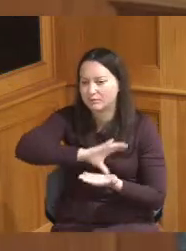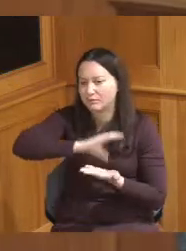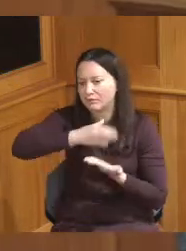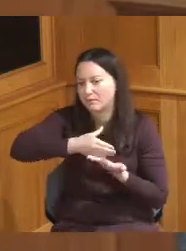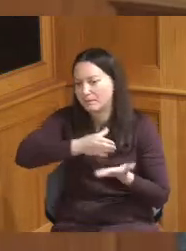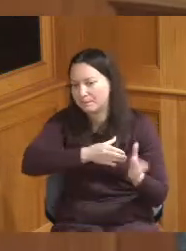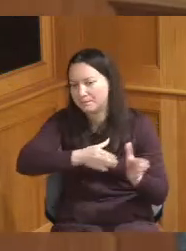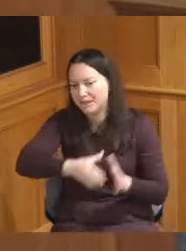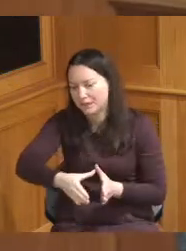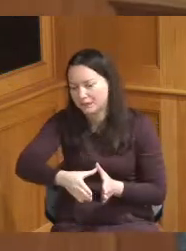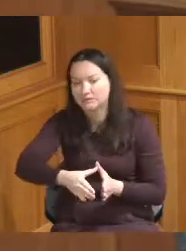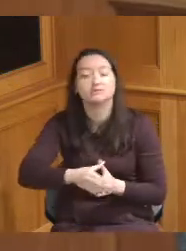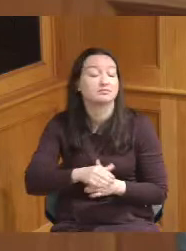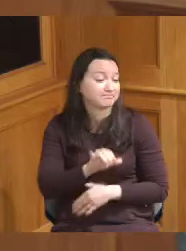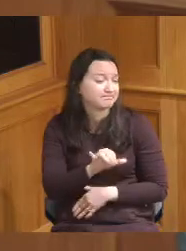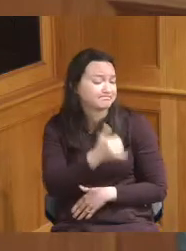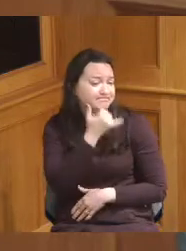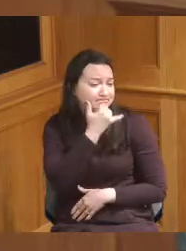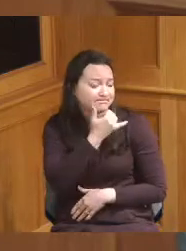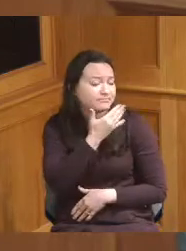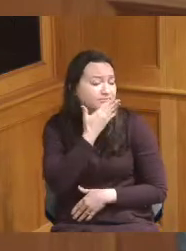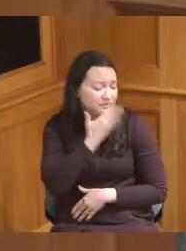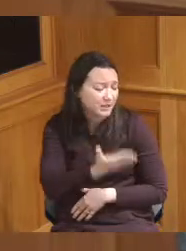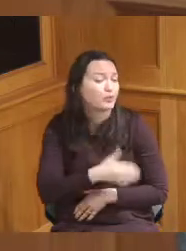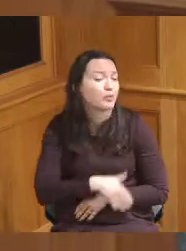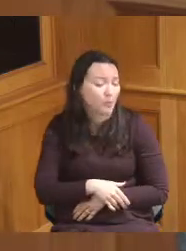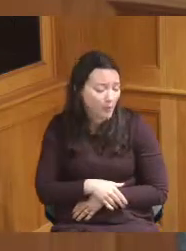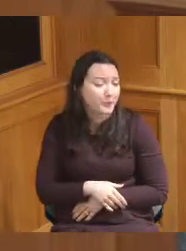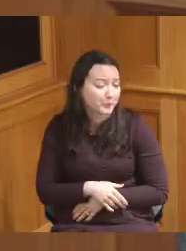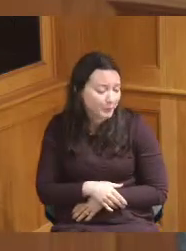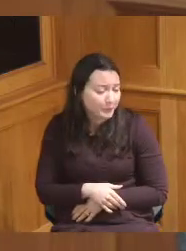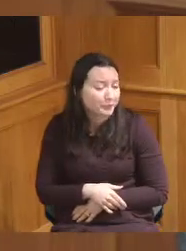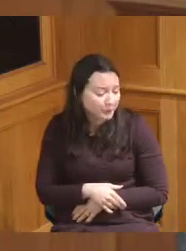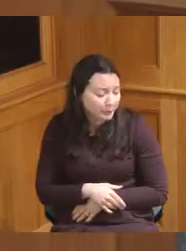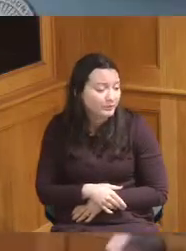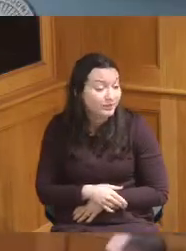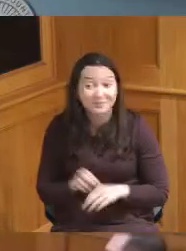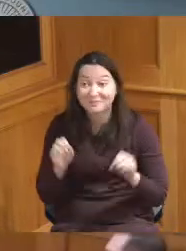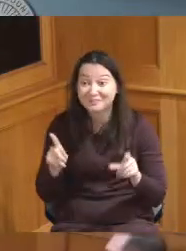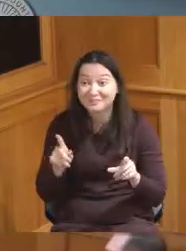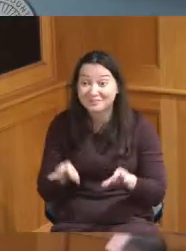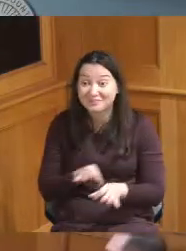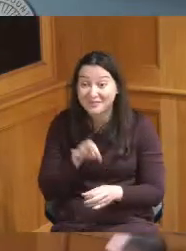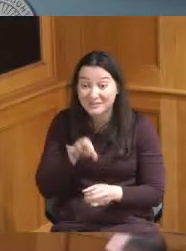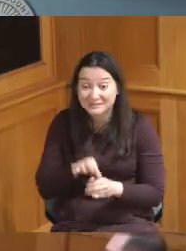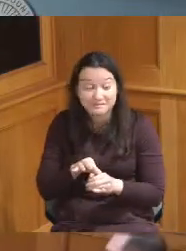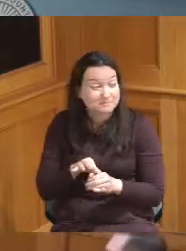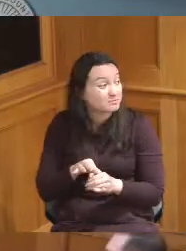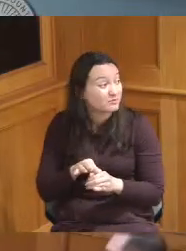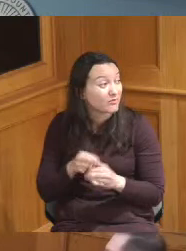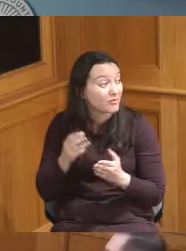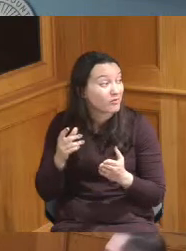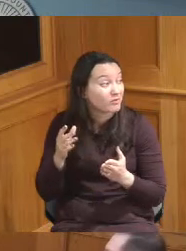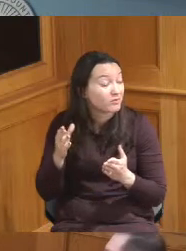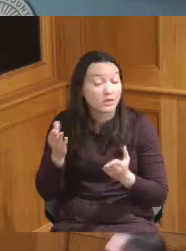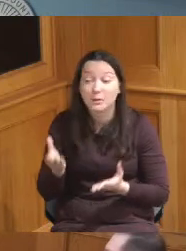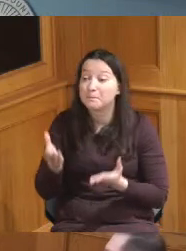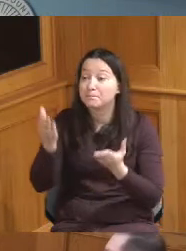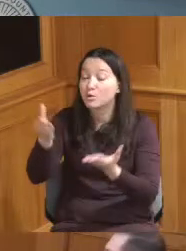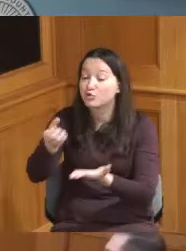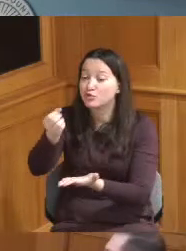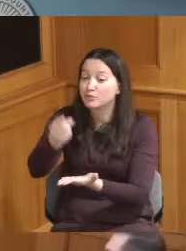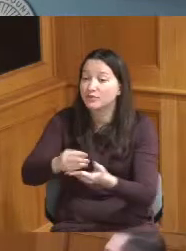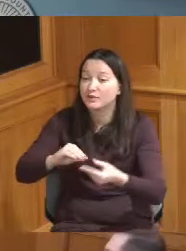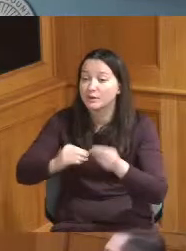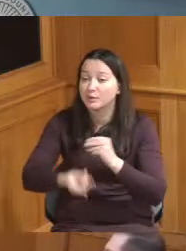that's helpful, just in context. It would be helpful. As well. Thanks. Okay. All right. Well, I will make a motion to approve